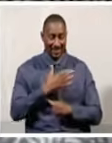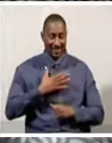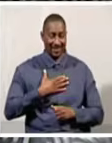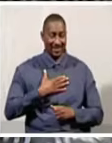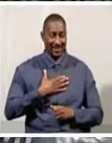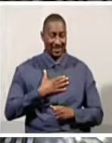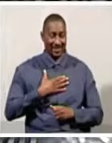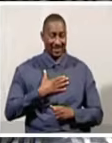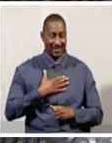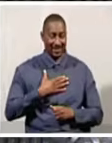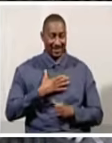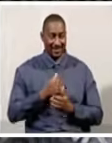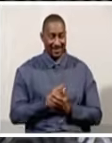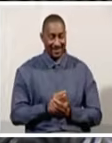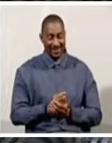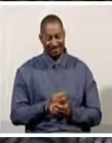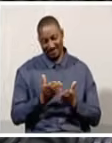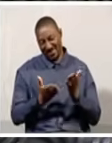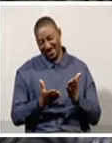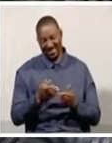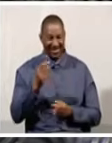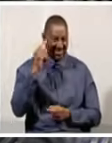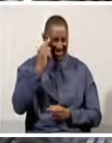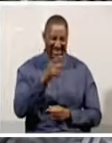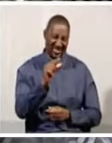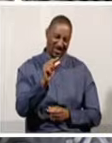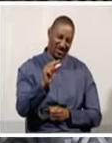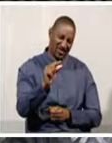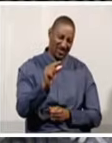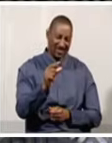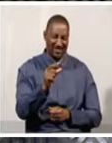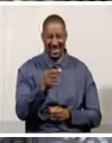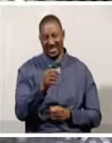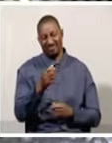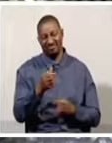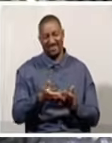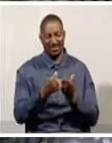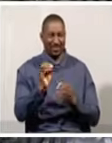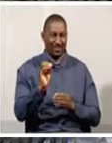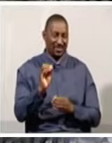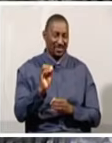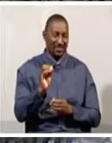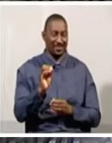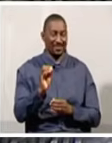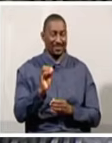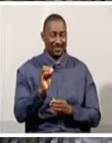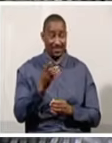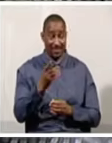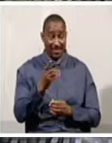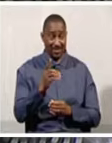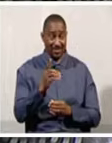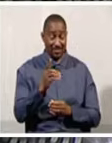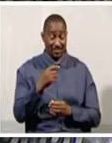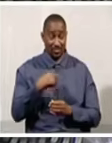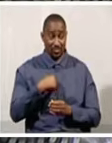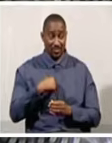As little as it might seem, as nothing as it might seem, because it's not a presentation of a certificate or an award of some sort, it's a recognition, but